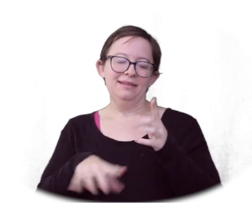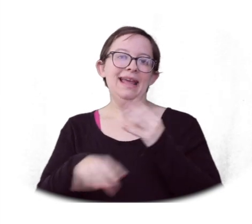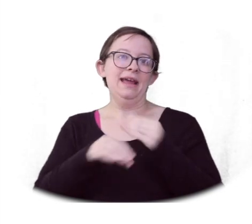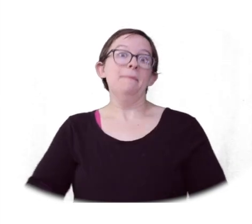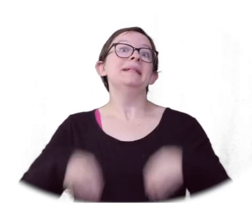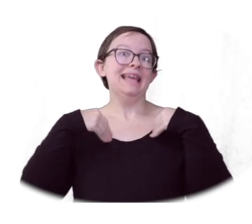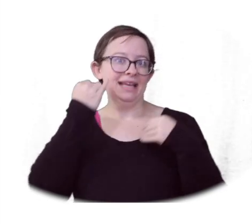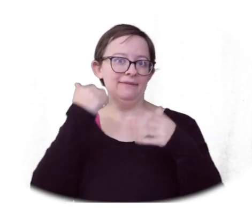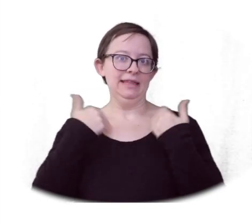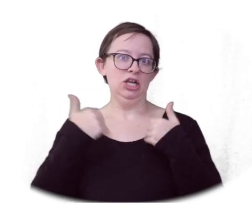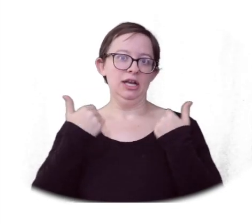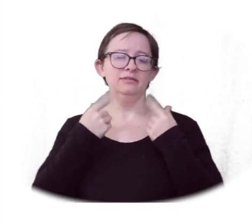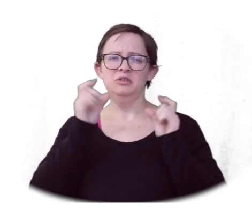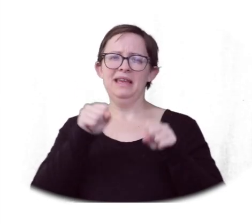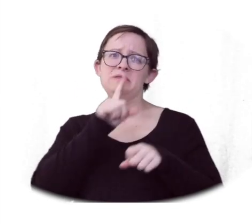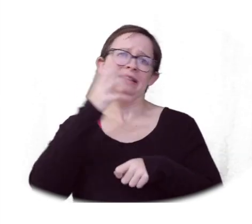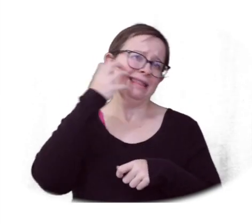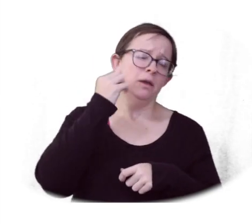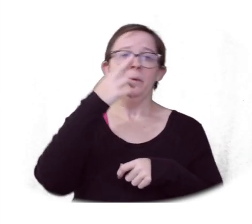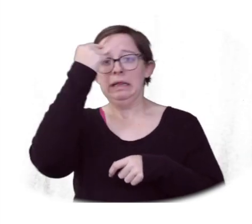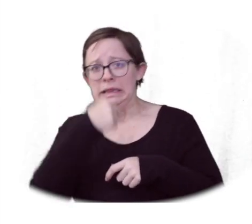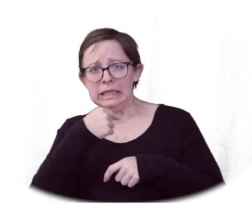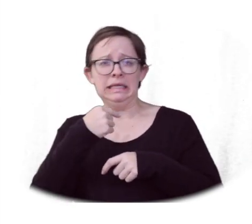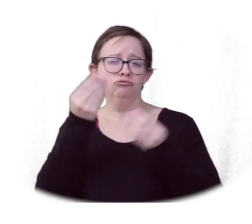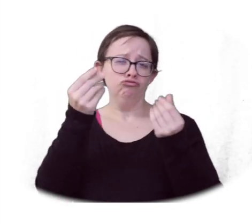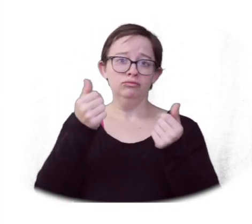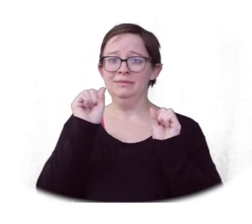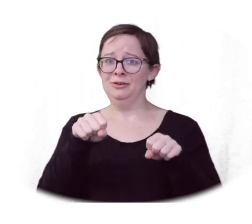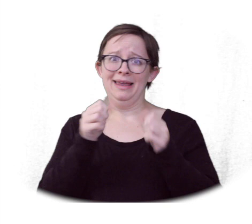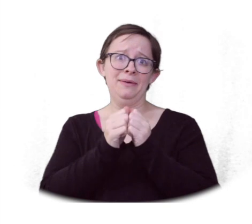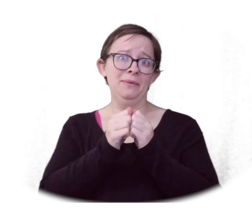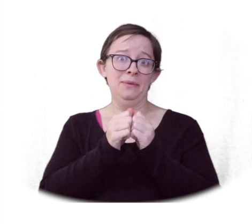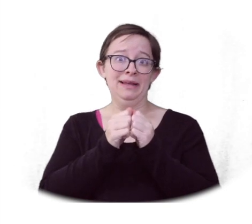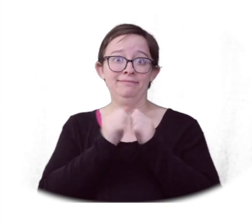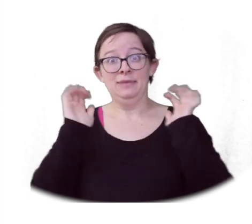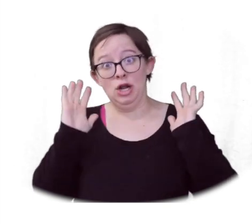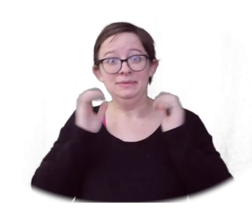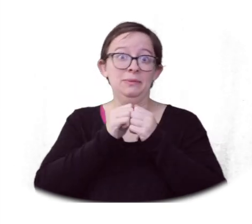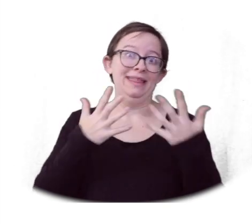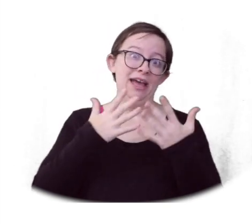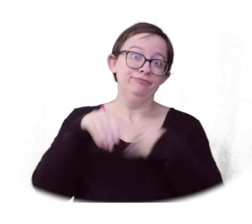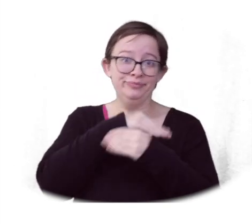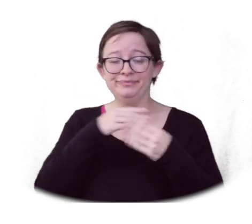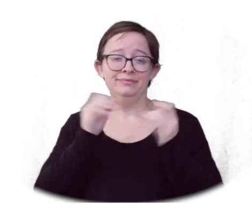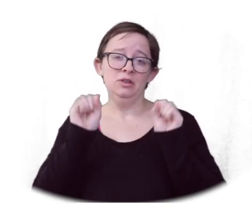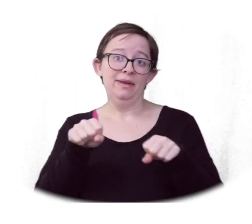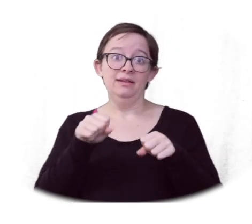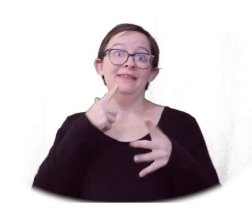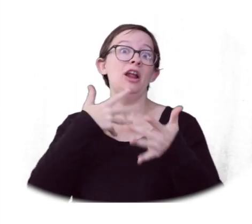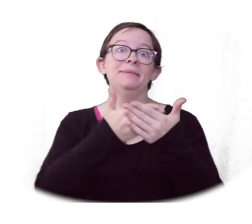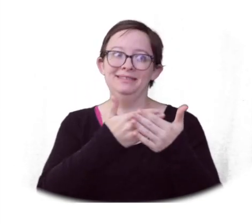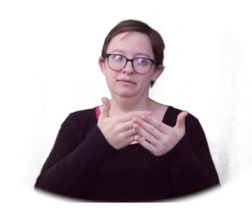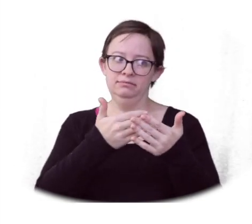be putting blankets in when they're much younger. So you can get really thick ones, really thin ones. You can get ones with arms, without arms, all those